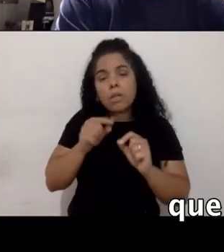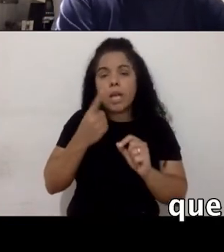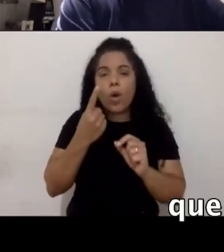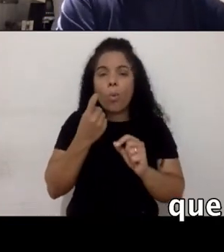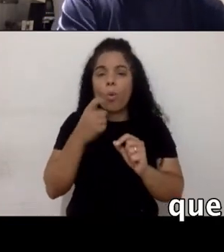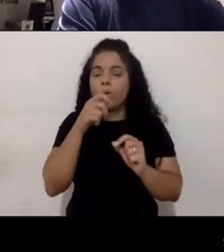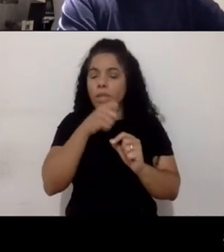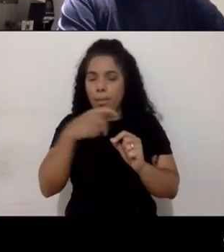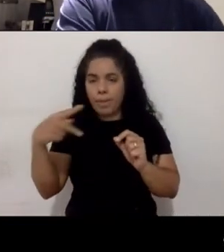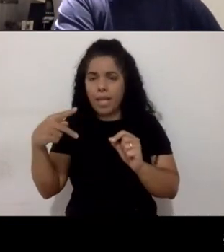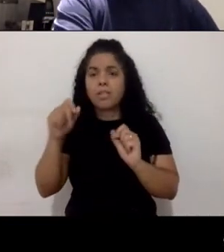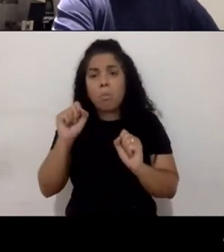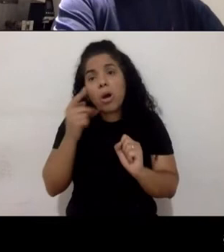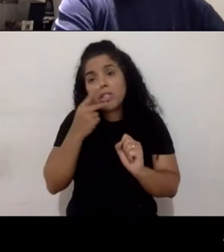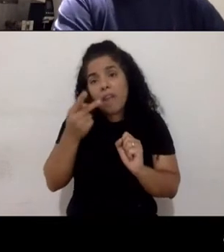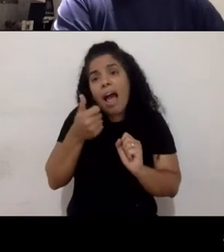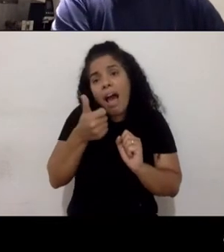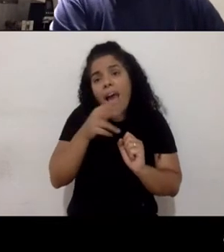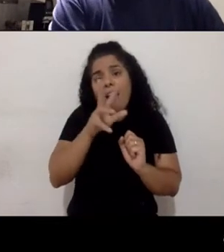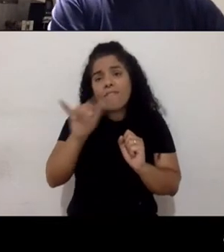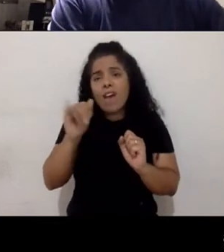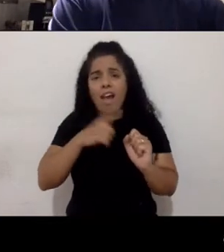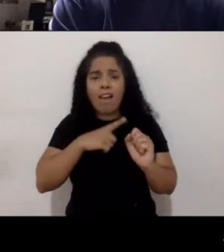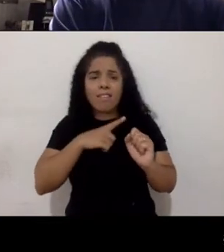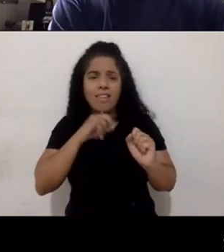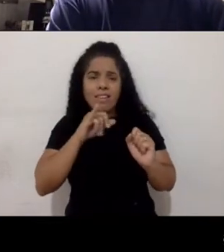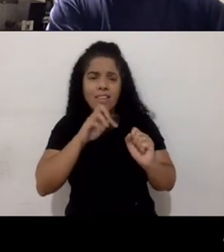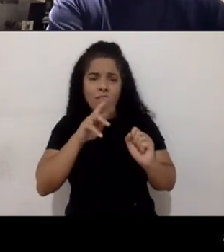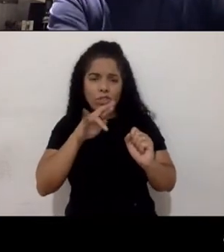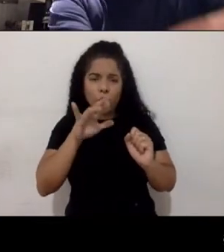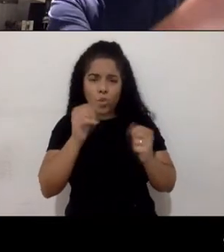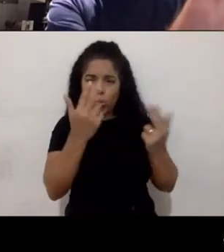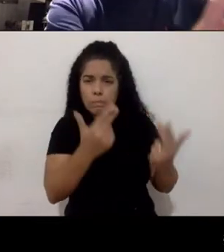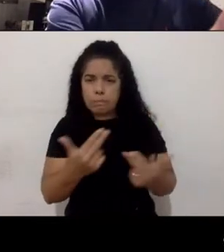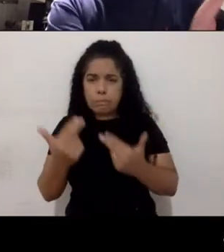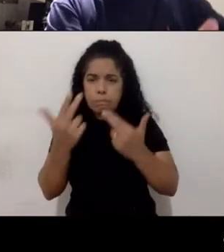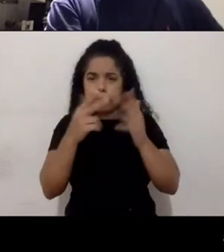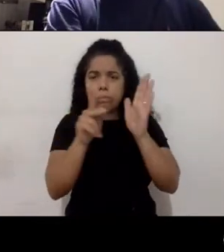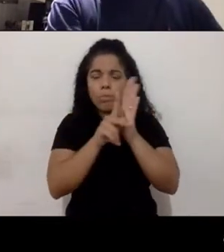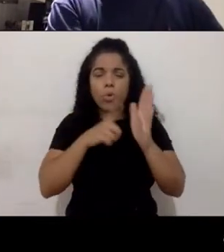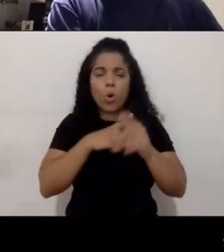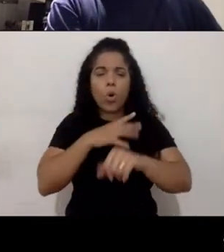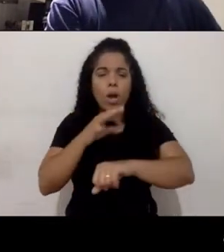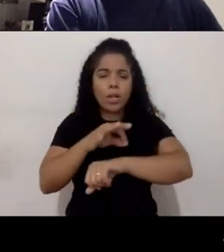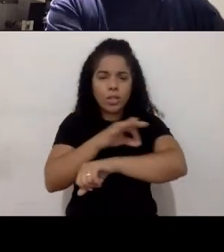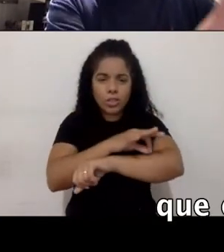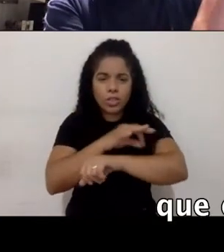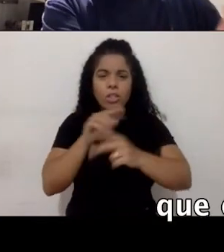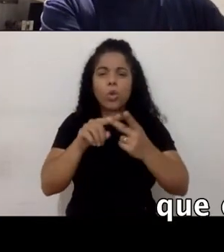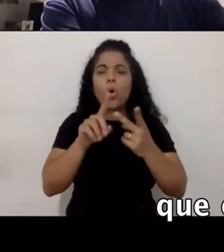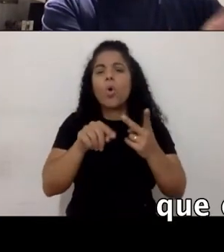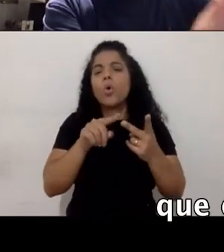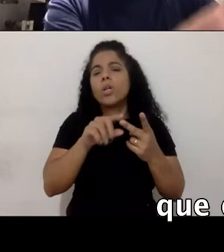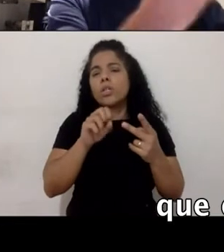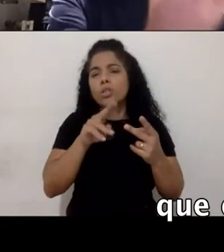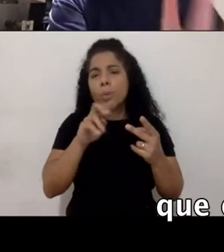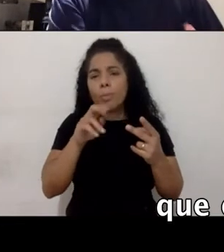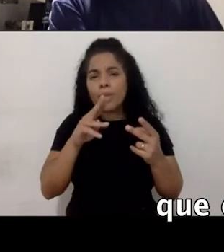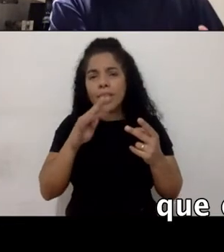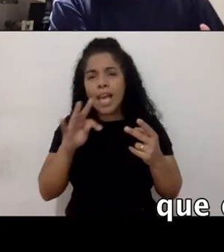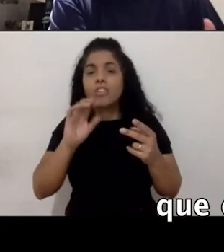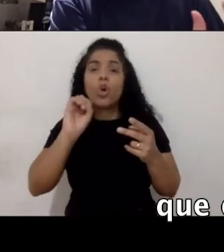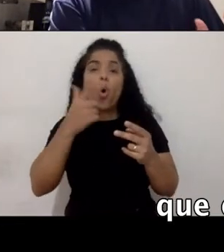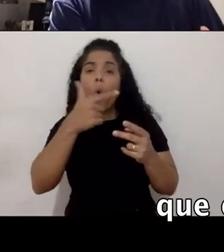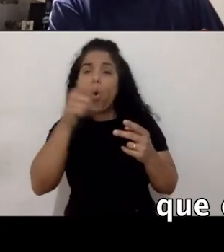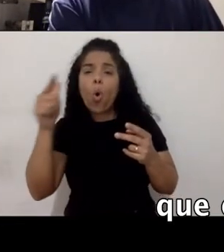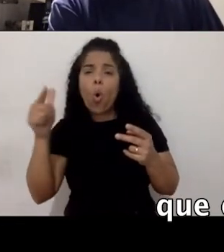infrastructure, so subnets or VLANs or so on, those kind of high level boundaries or constructs, that